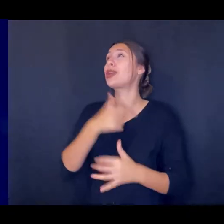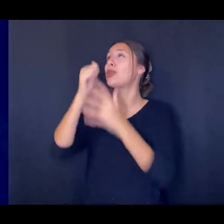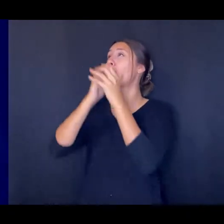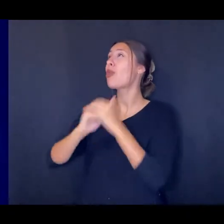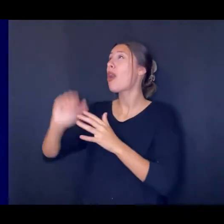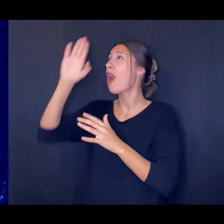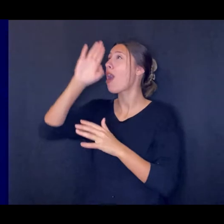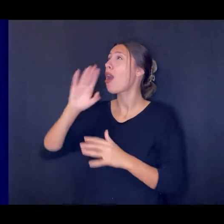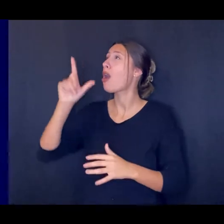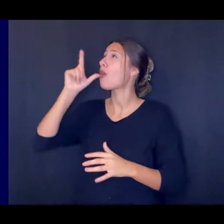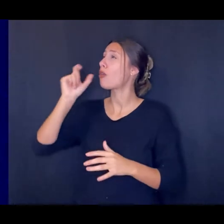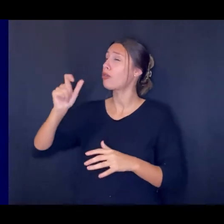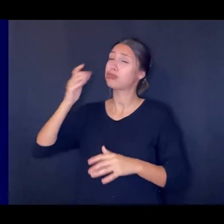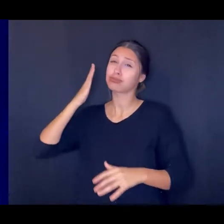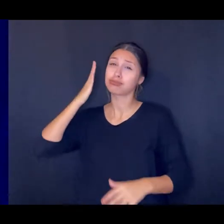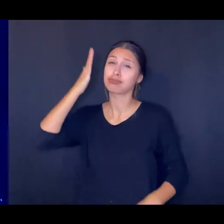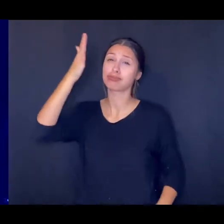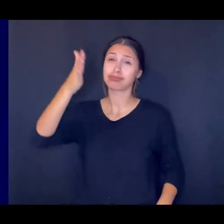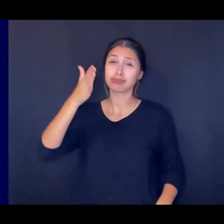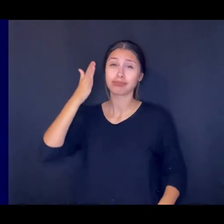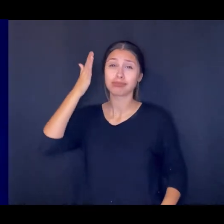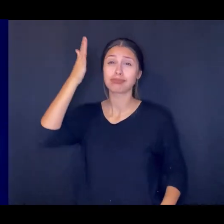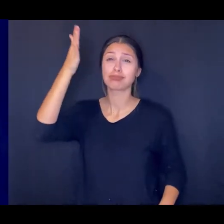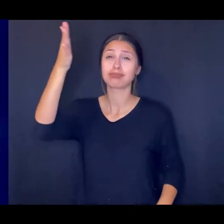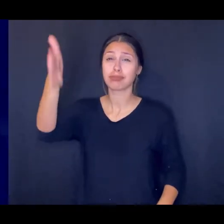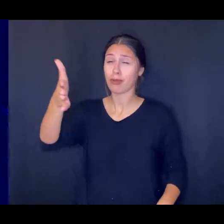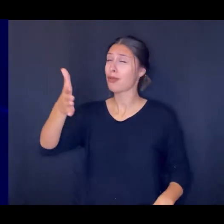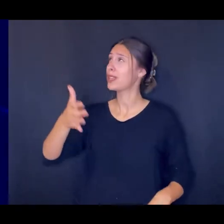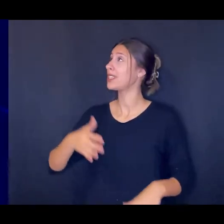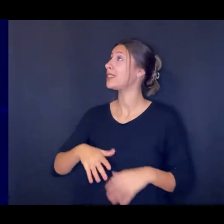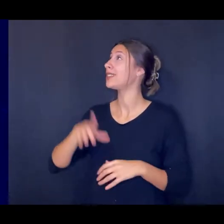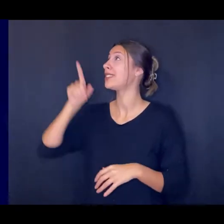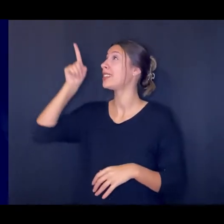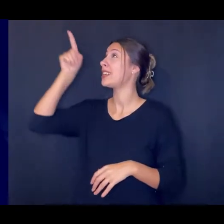We worship the God who evermore will be.